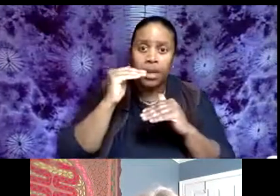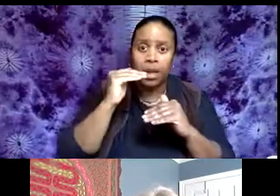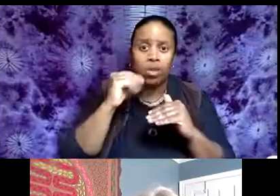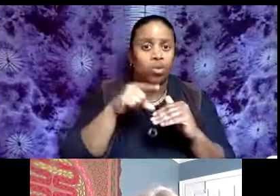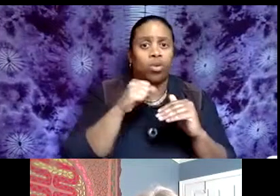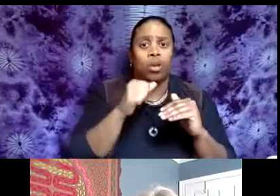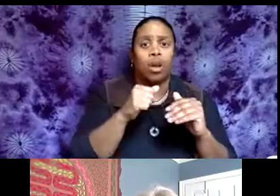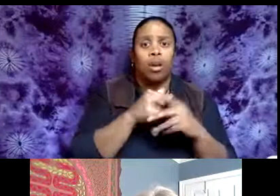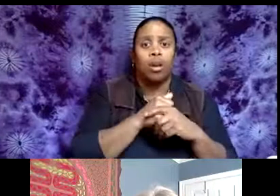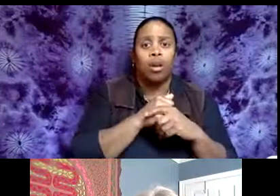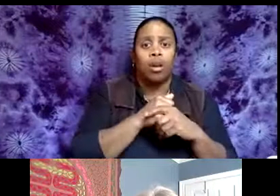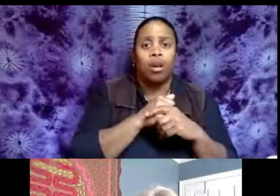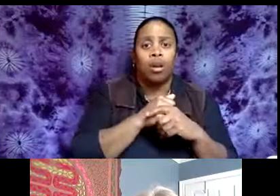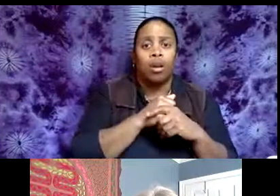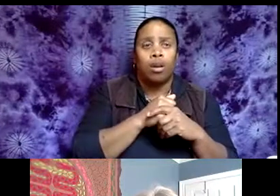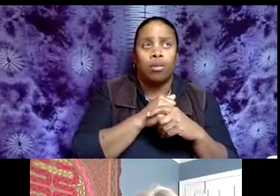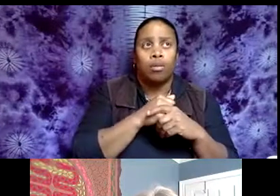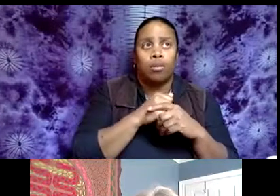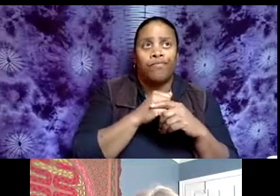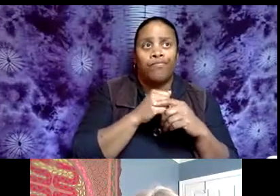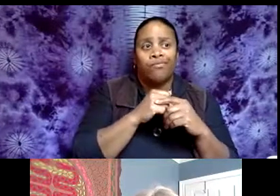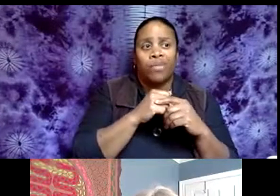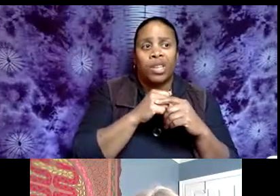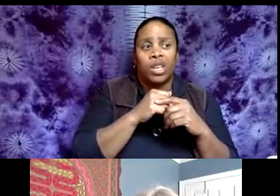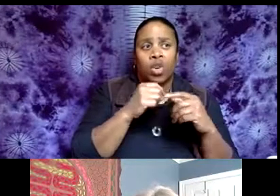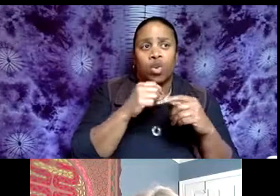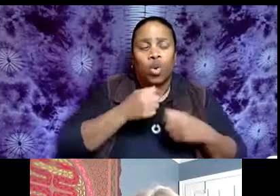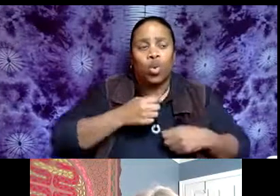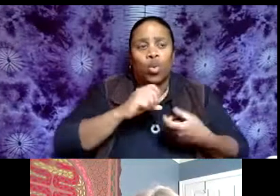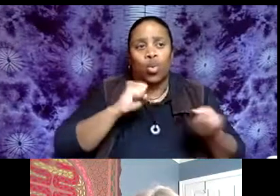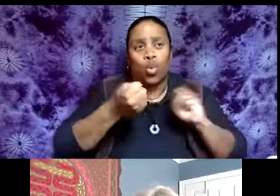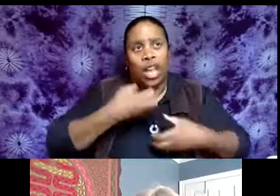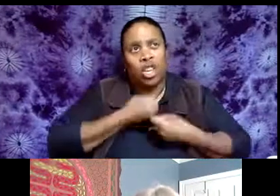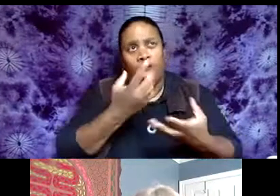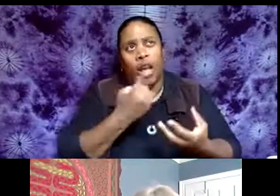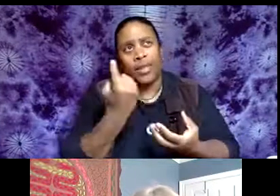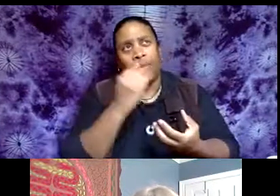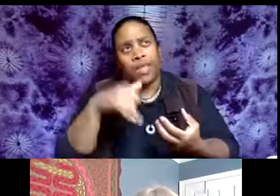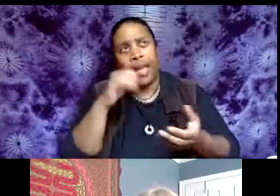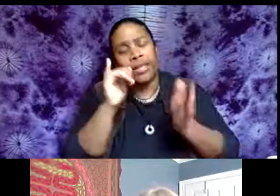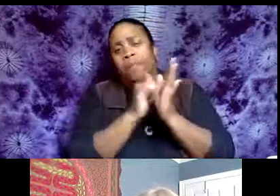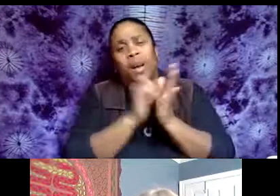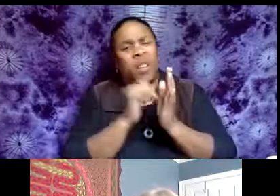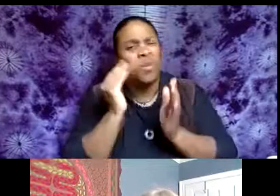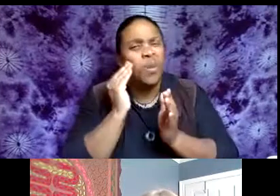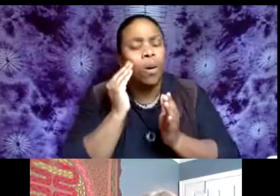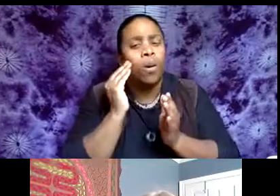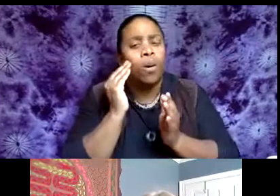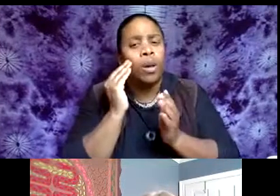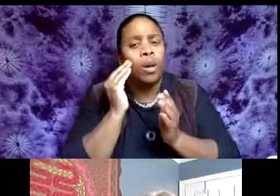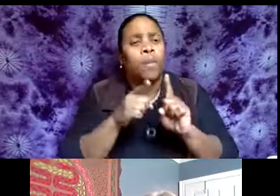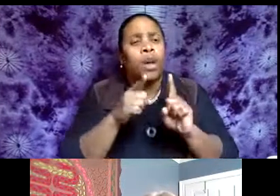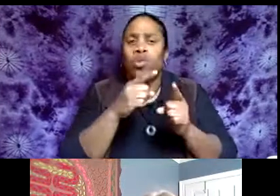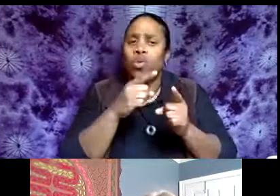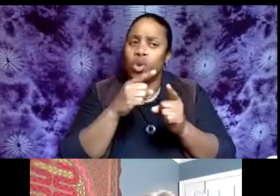not making it something that it can't be for you. So that's fantastic. Mm, But you're also allowed to enjoy it right